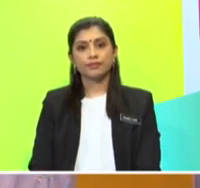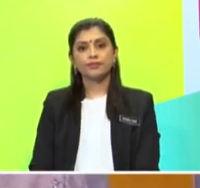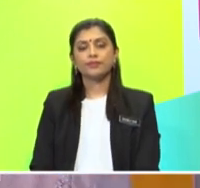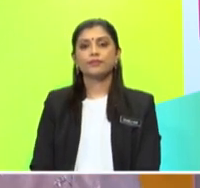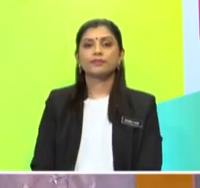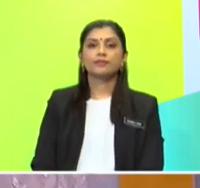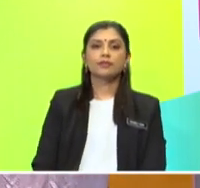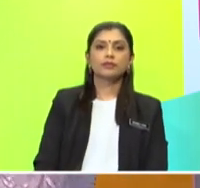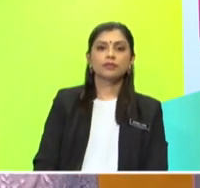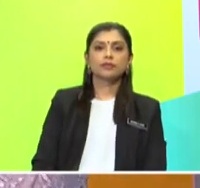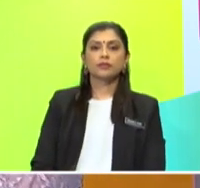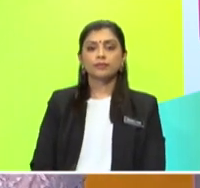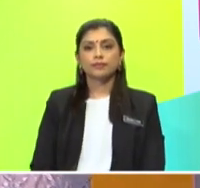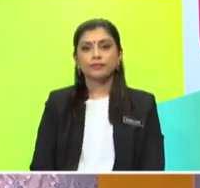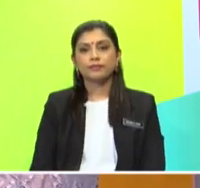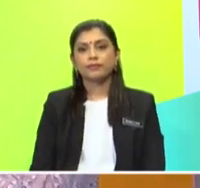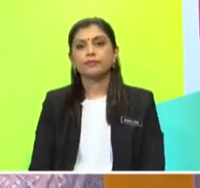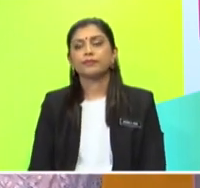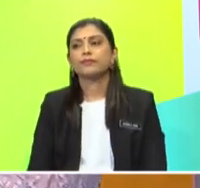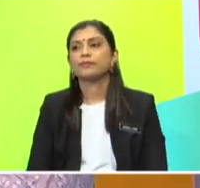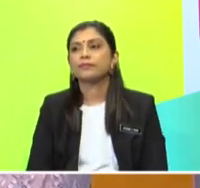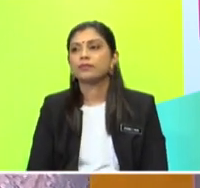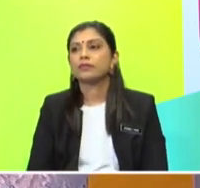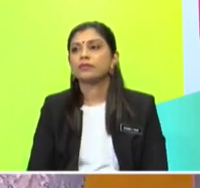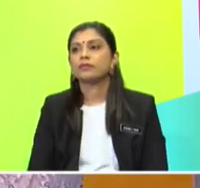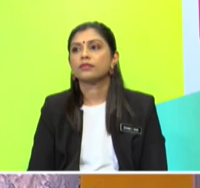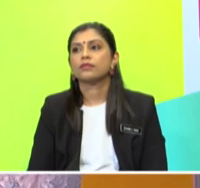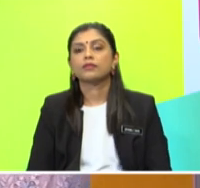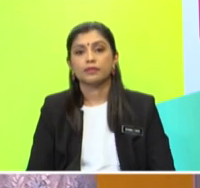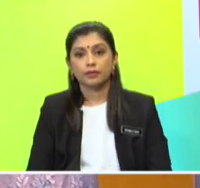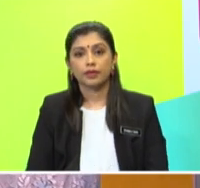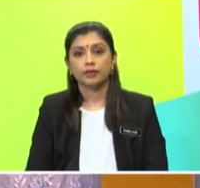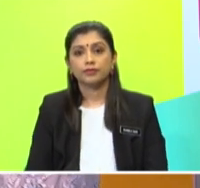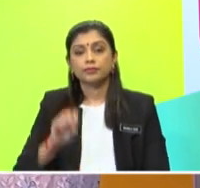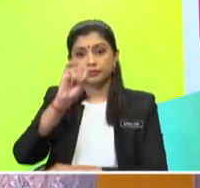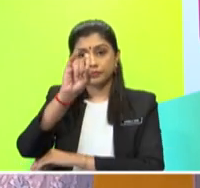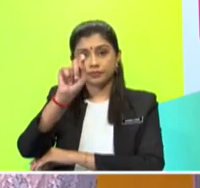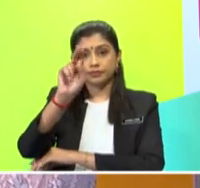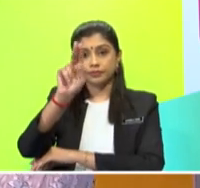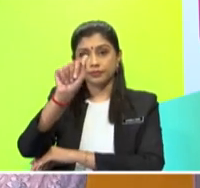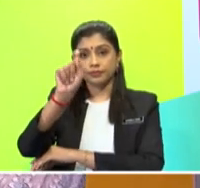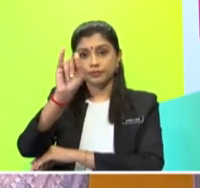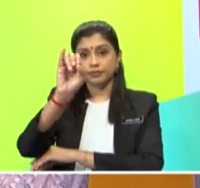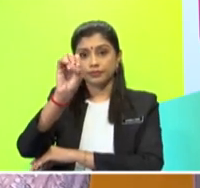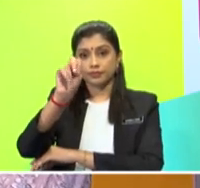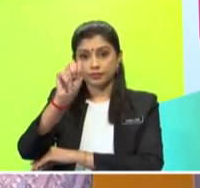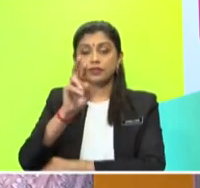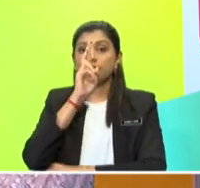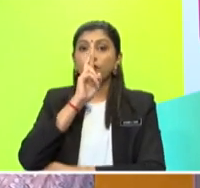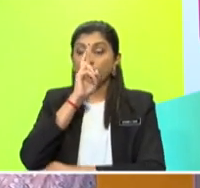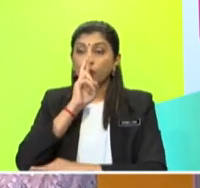yet, but you talk about something general that is about the conservation areas. Okay. All right. Now, the task here will